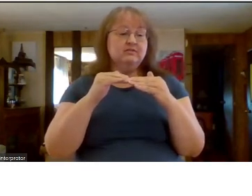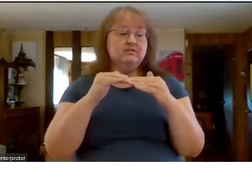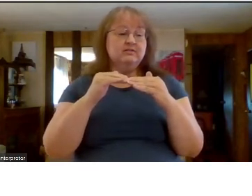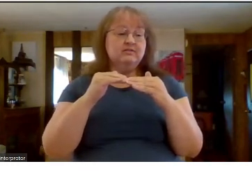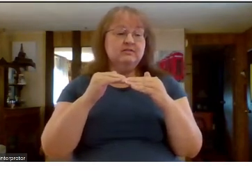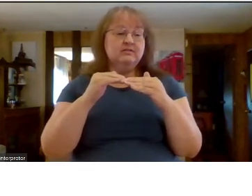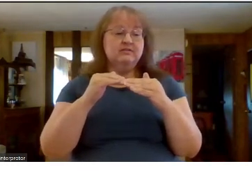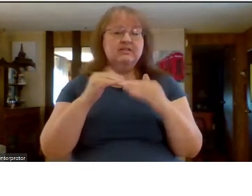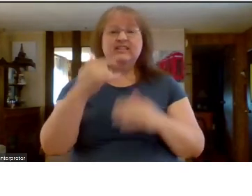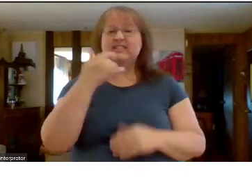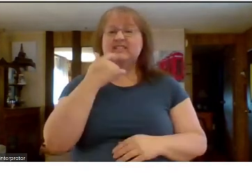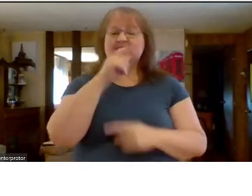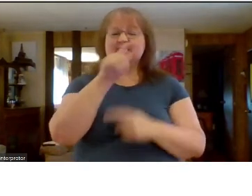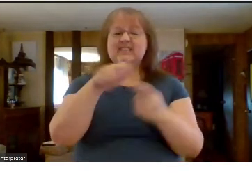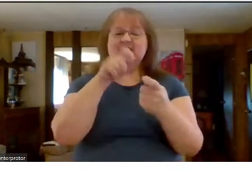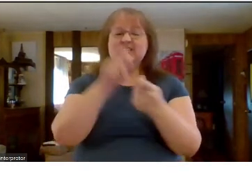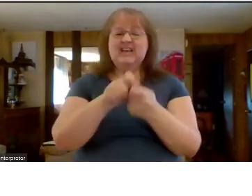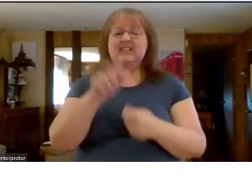equals,